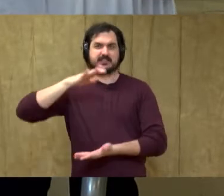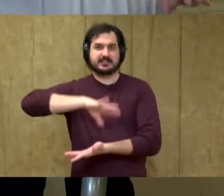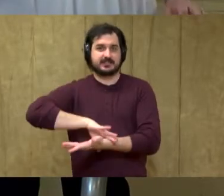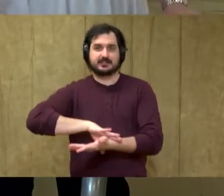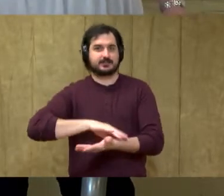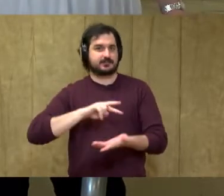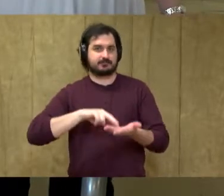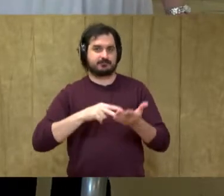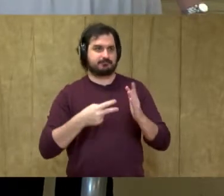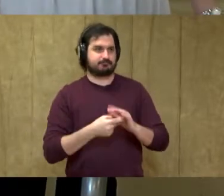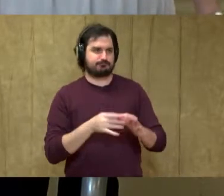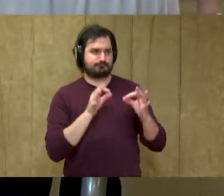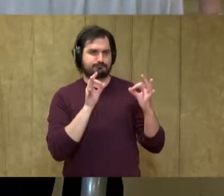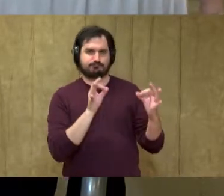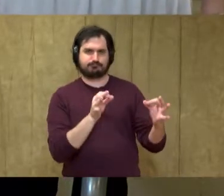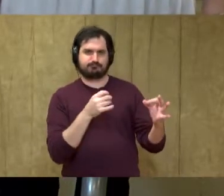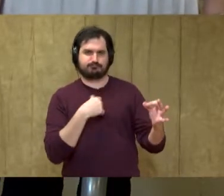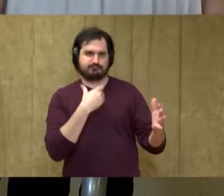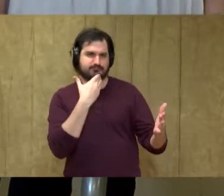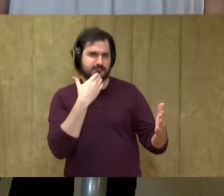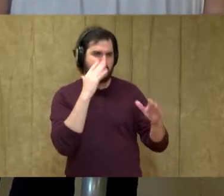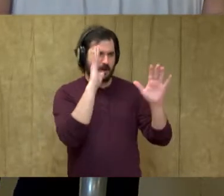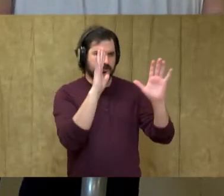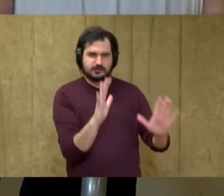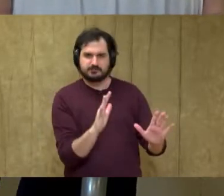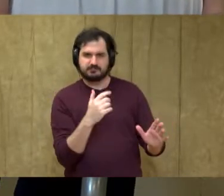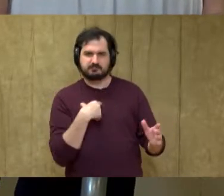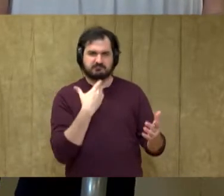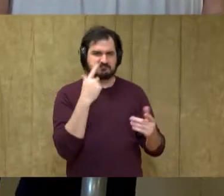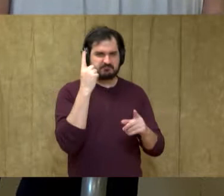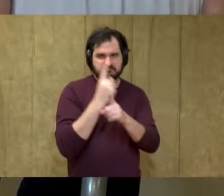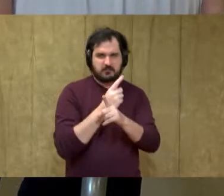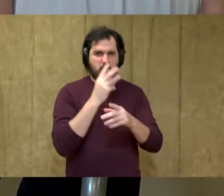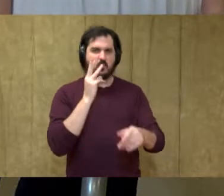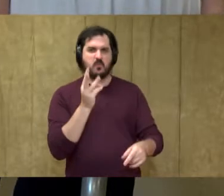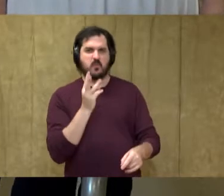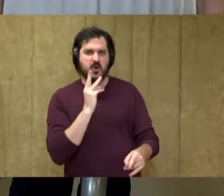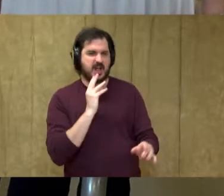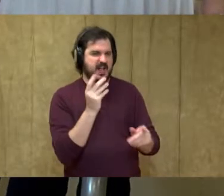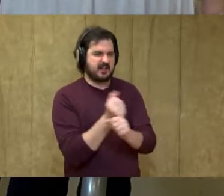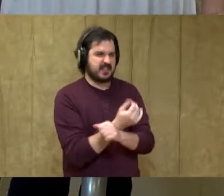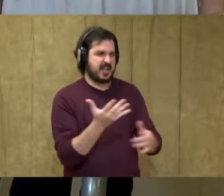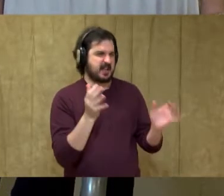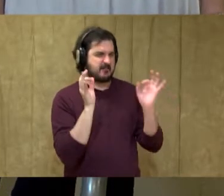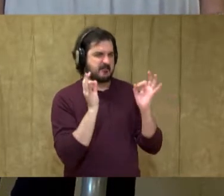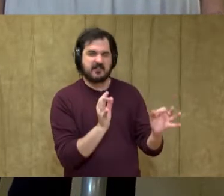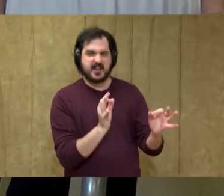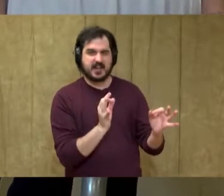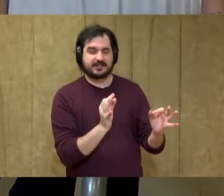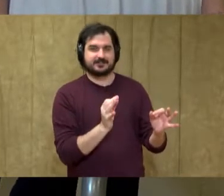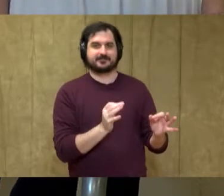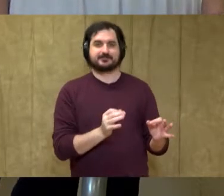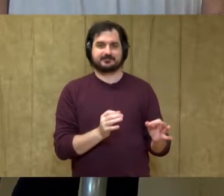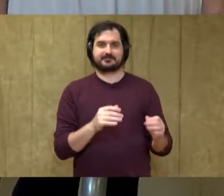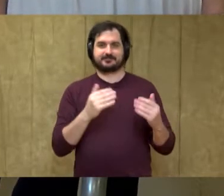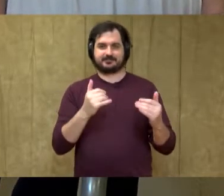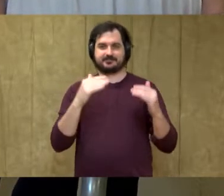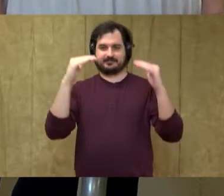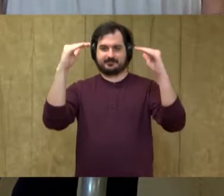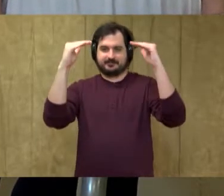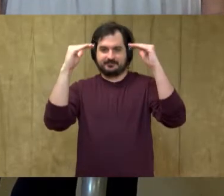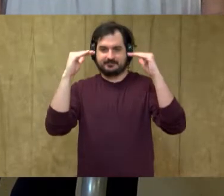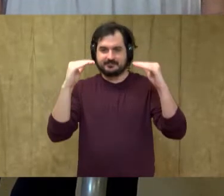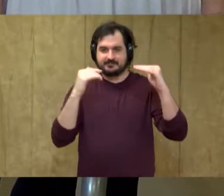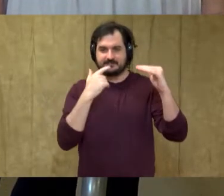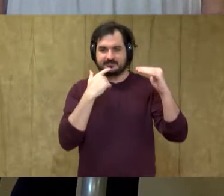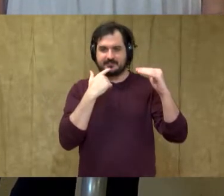right? All right, so we can see in the third sentence that it says the ancient Incas.